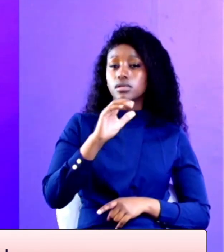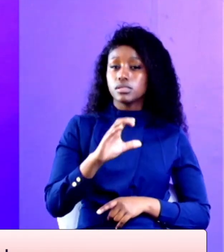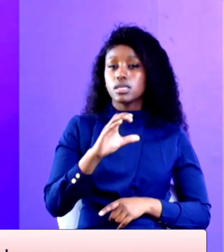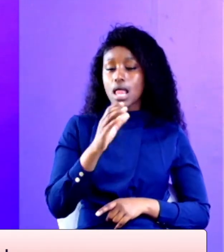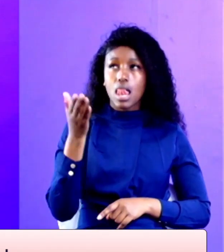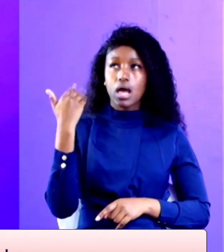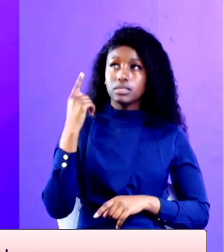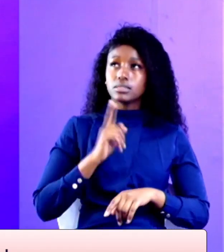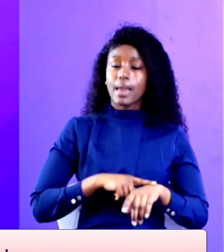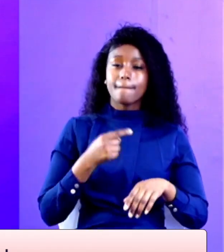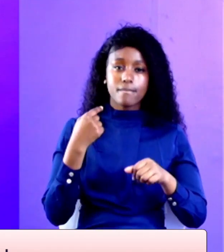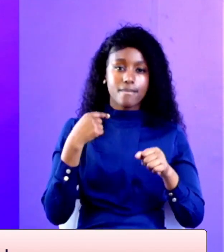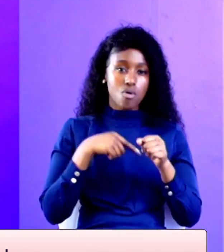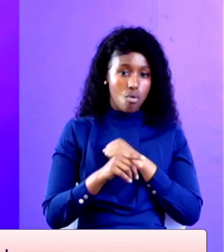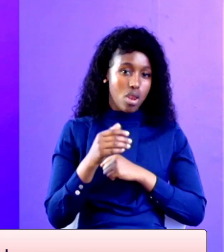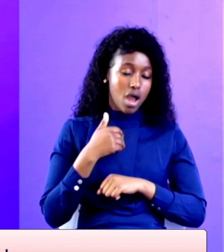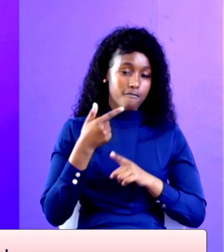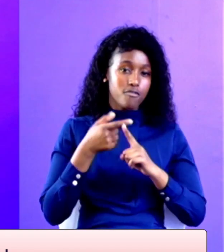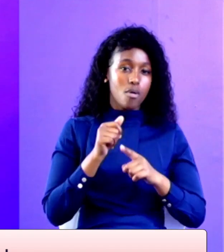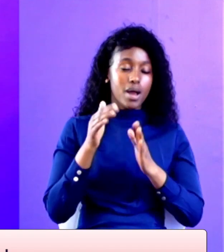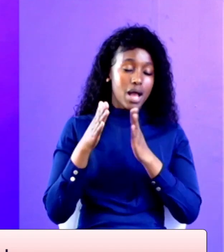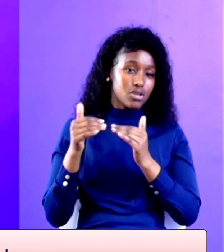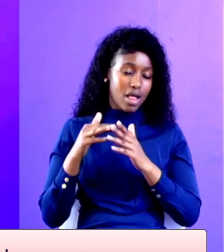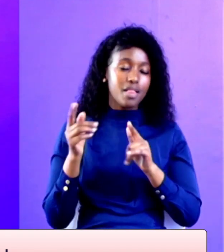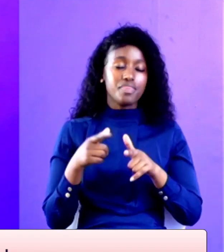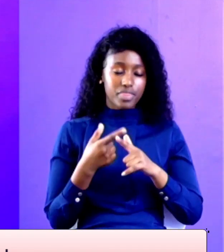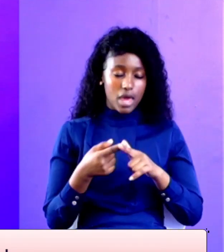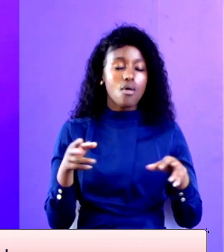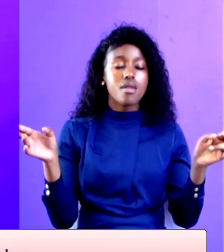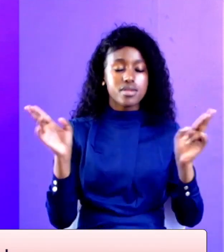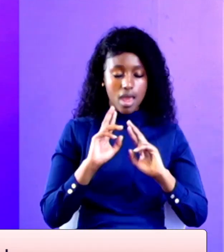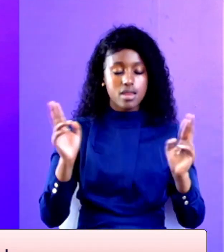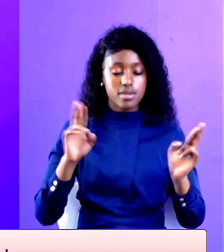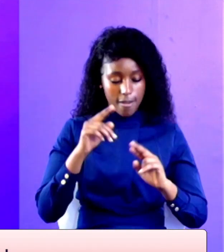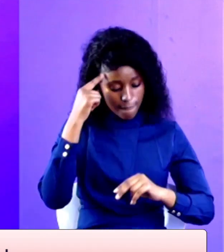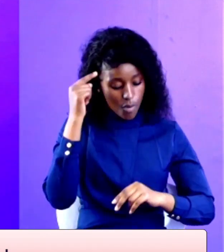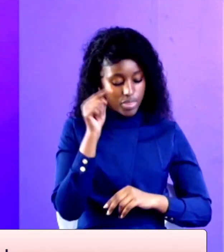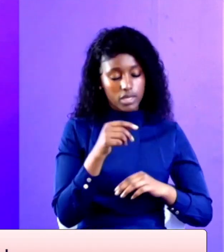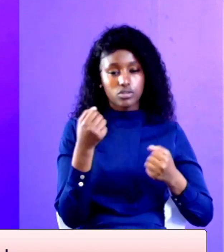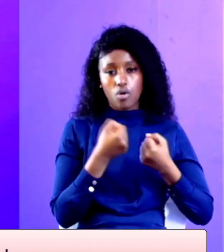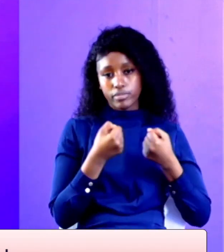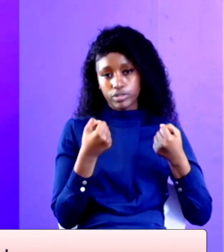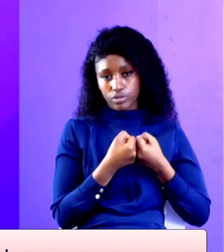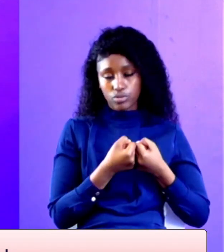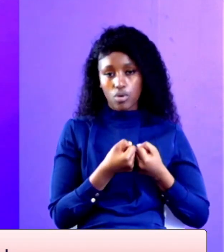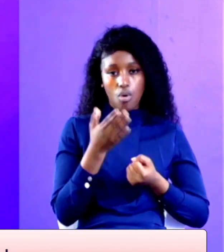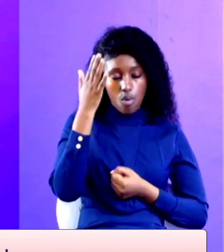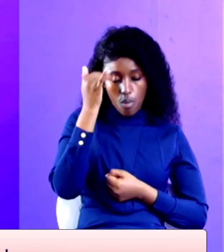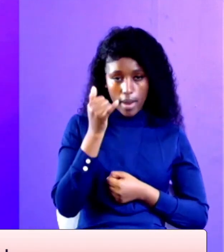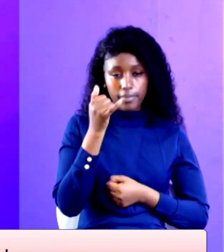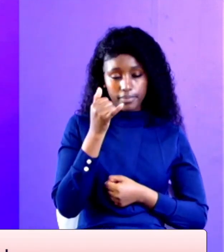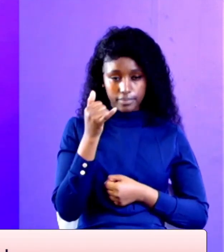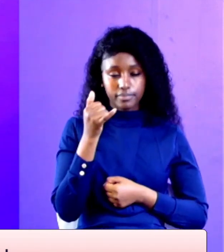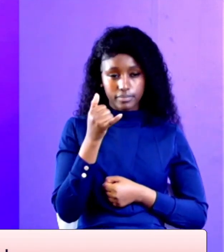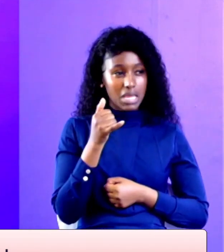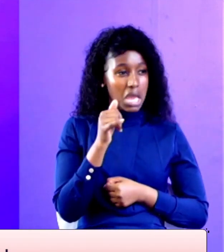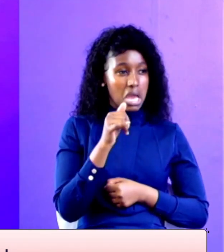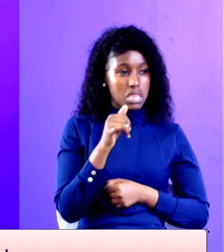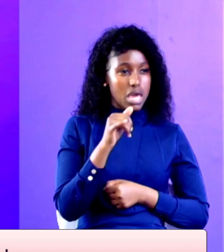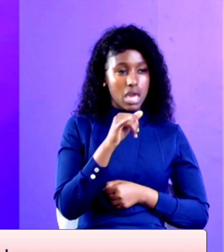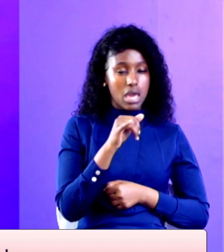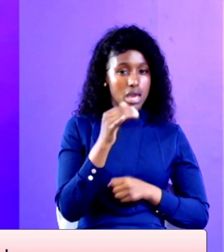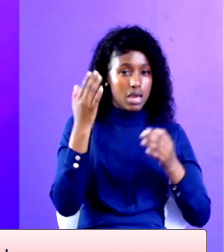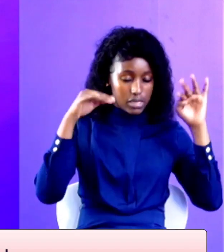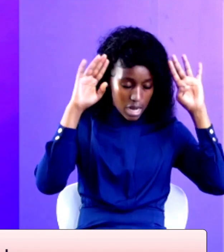by Arsenal, they decided to revenge on Liverpool, because, Italian teams, they don't care whether it